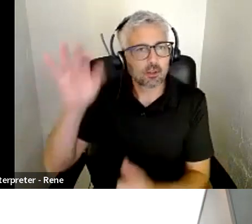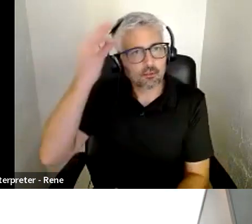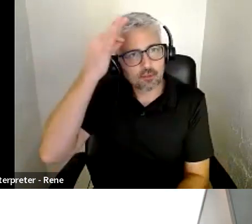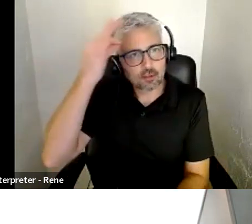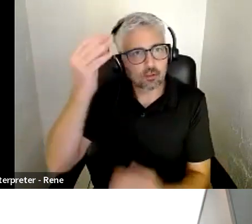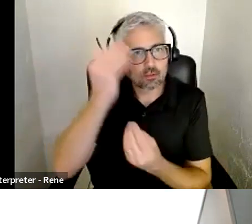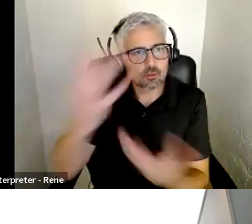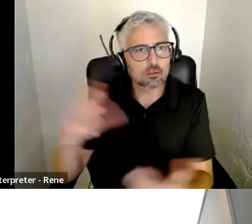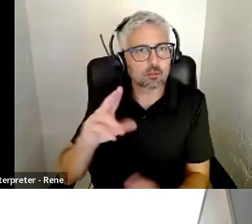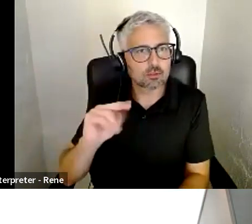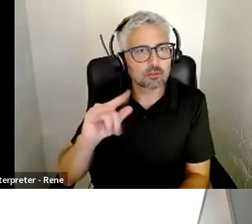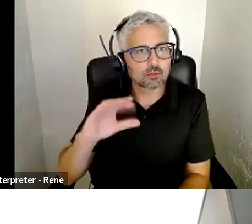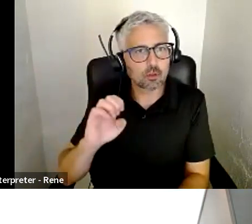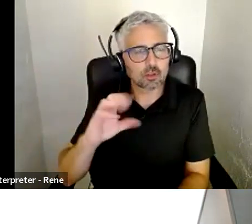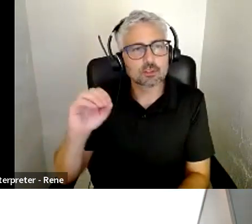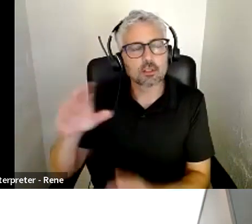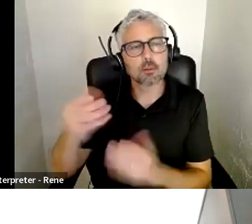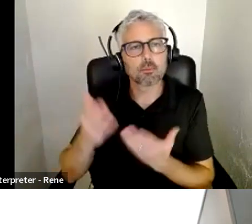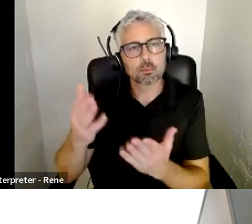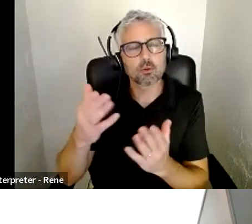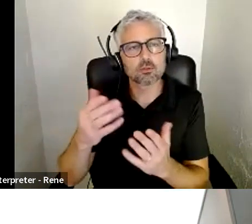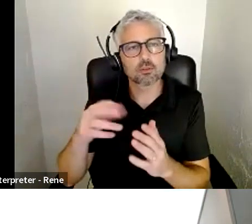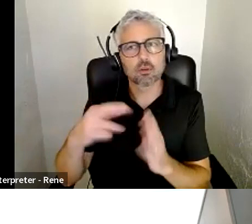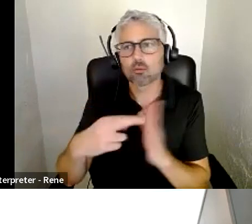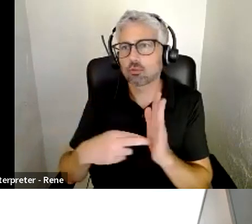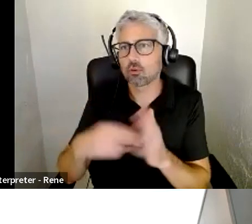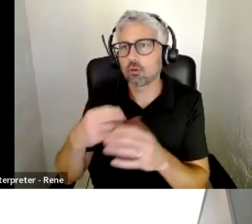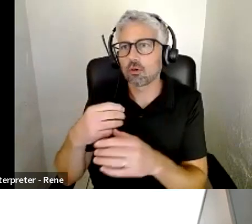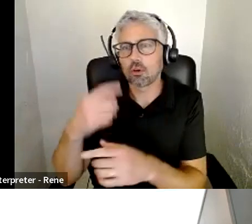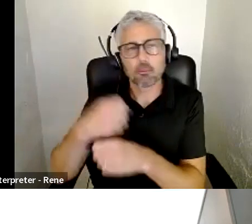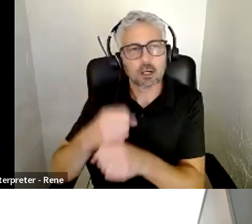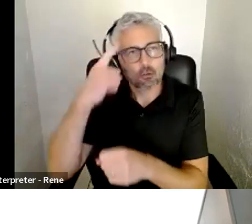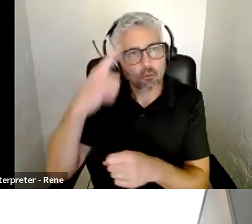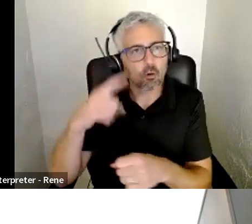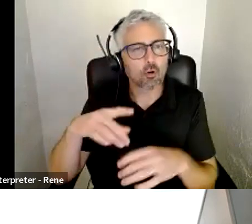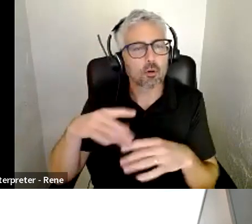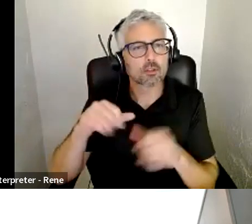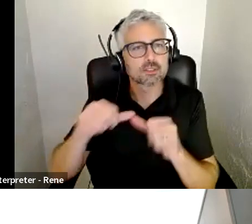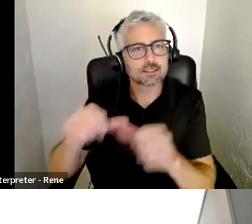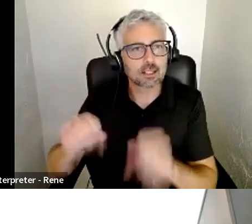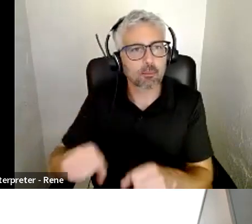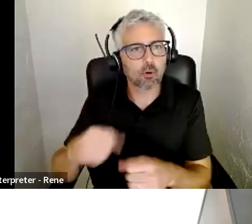notice and notice of proposed rulemaking on sustainable procurement, which seeks to streamline